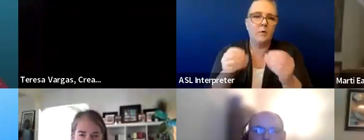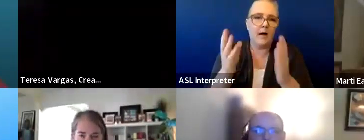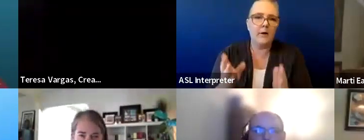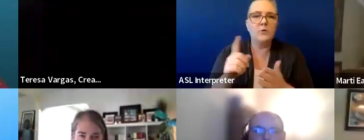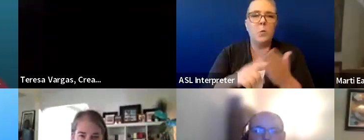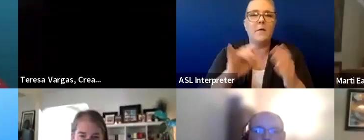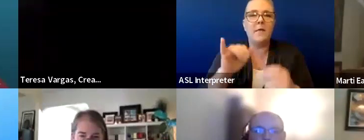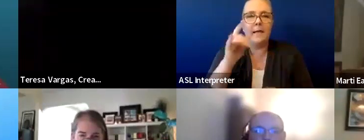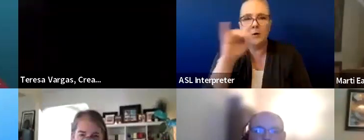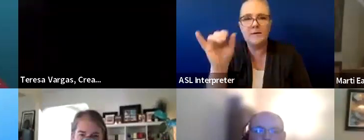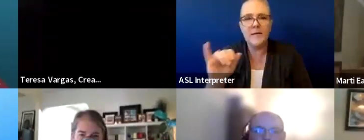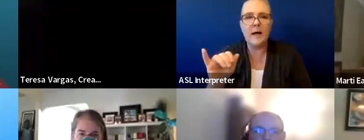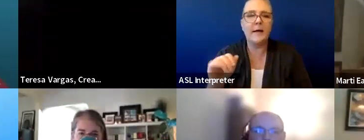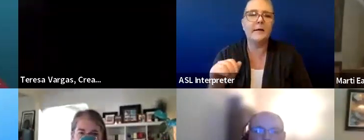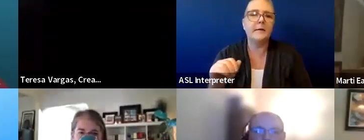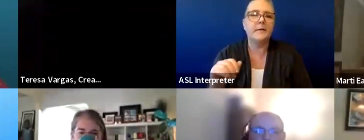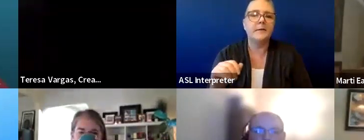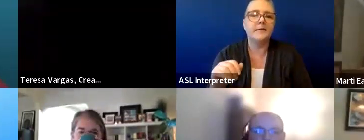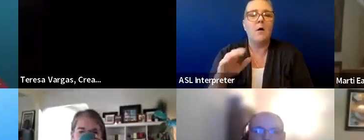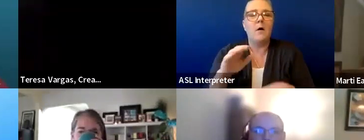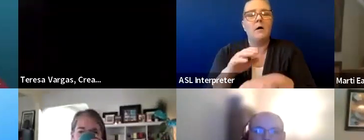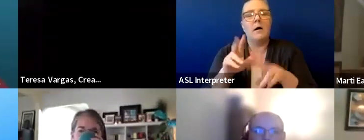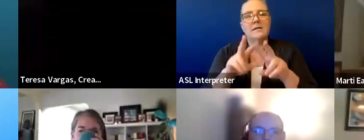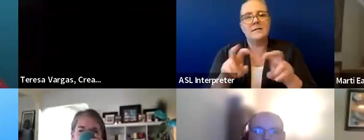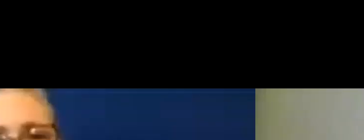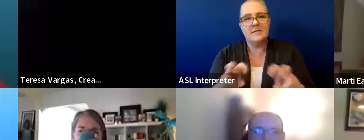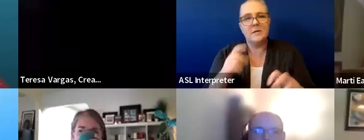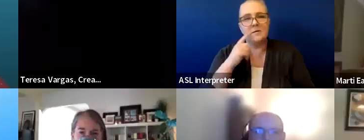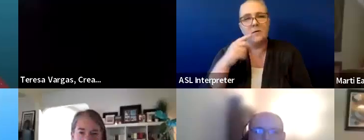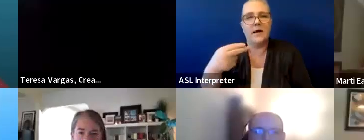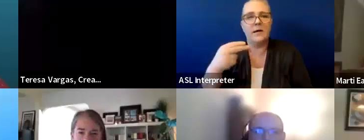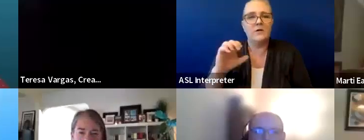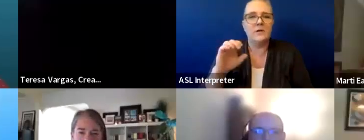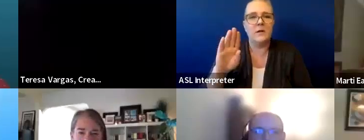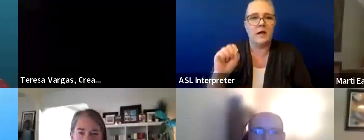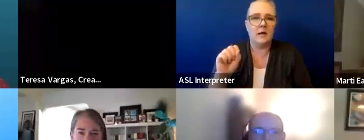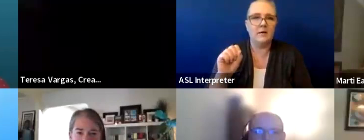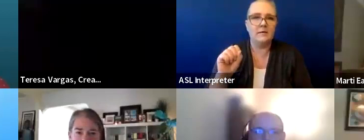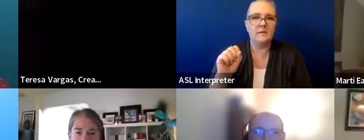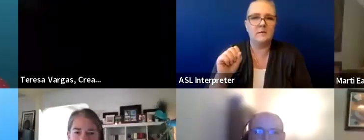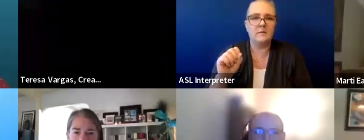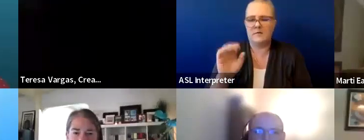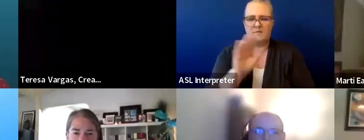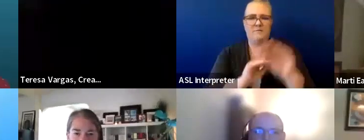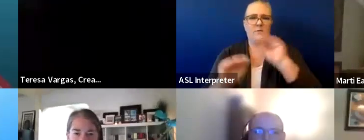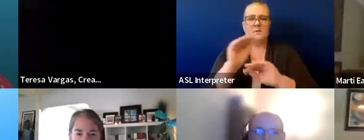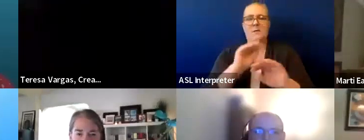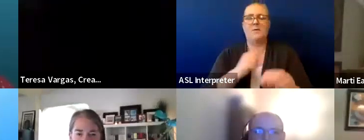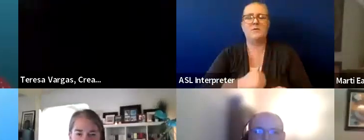that looks like, our on-site HCBS assessments, and those things will be Oh, it's clicking around. Sorry,